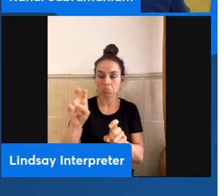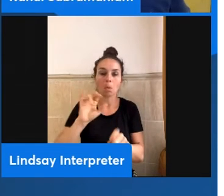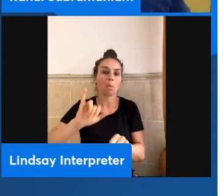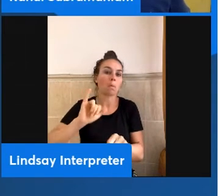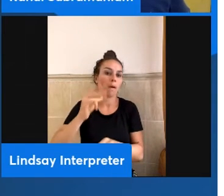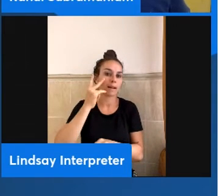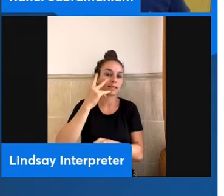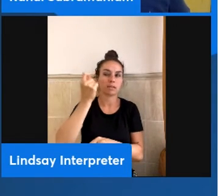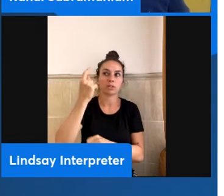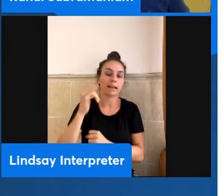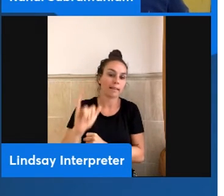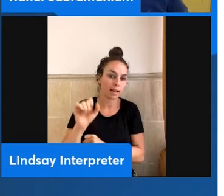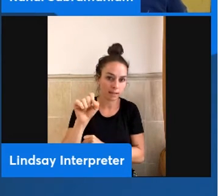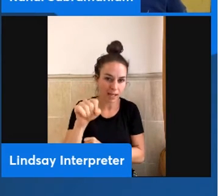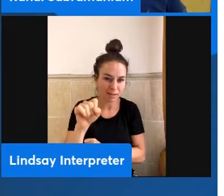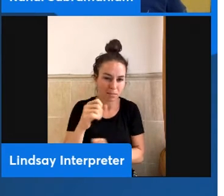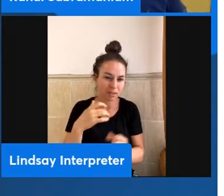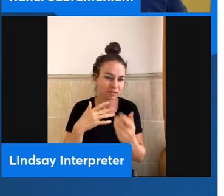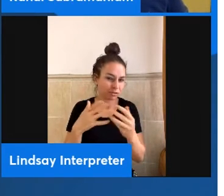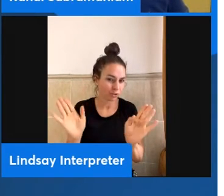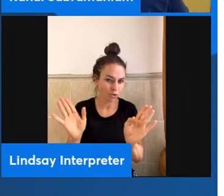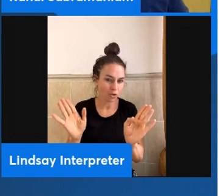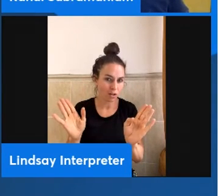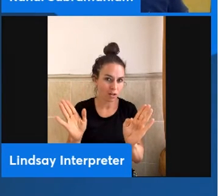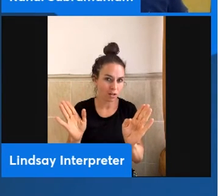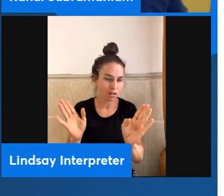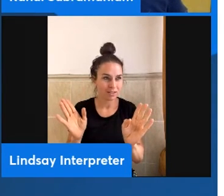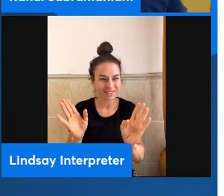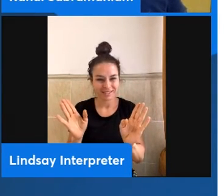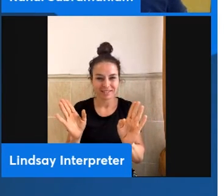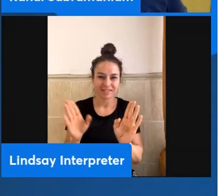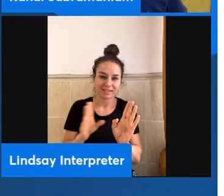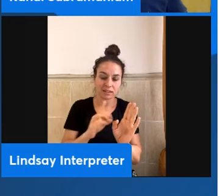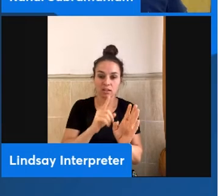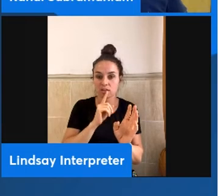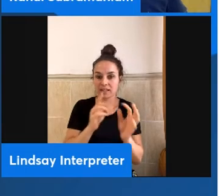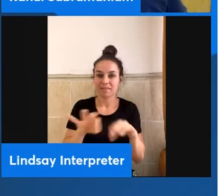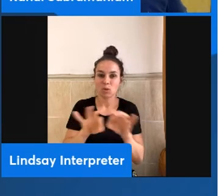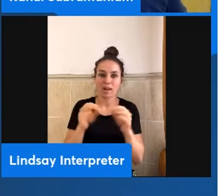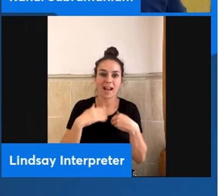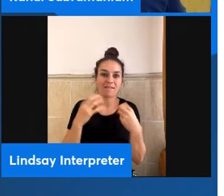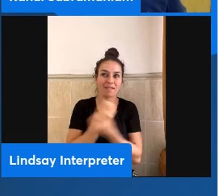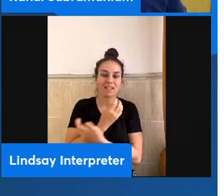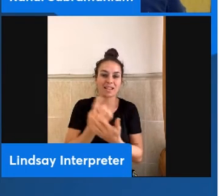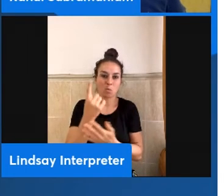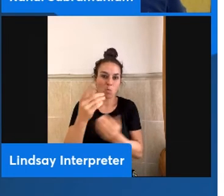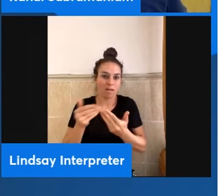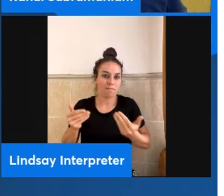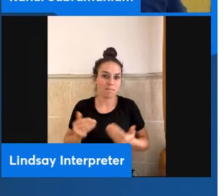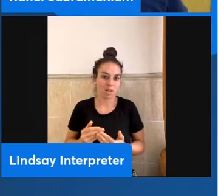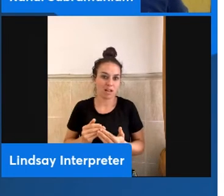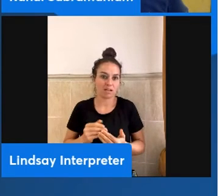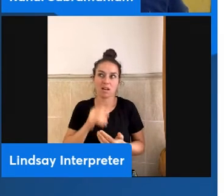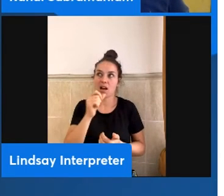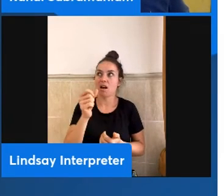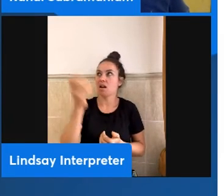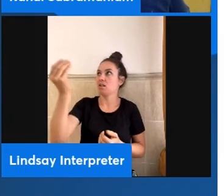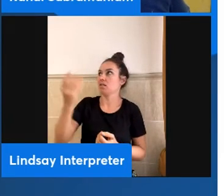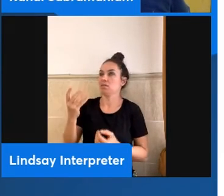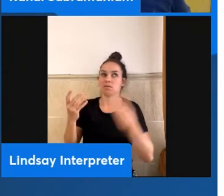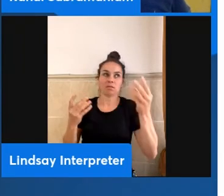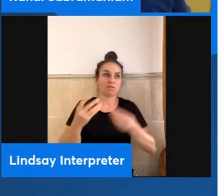up, but overall, what you'd want to have it all under one roof and not try and do this multi-cloud approach